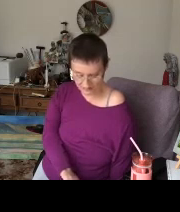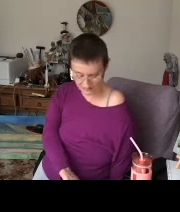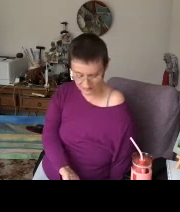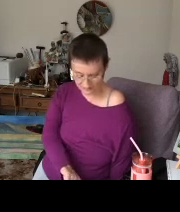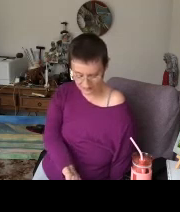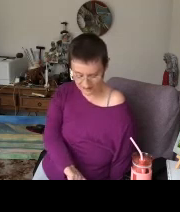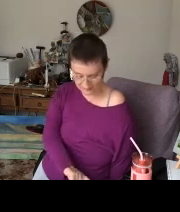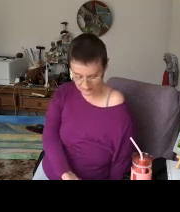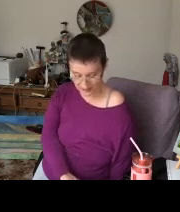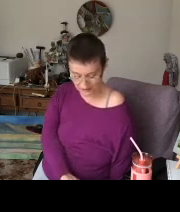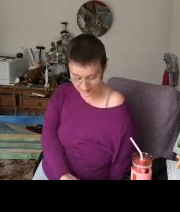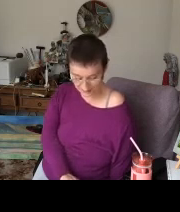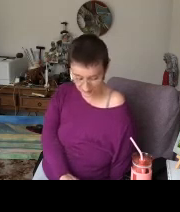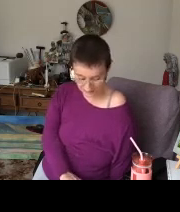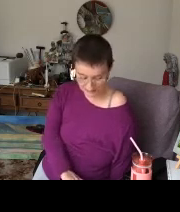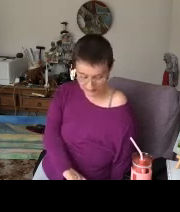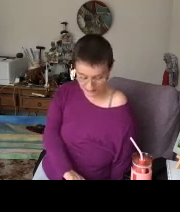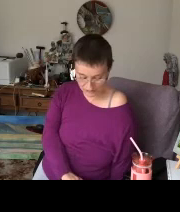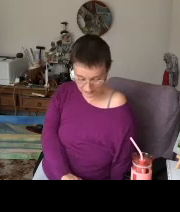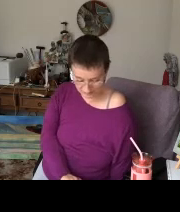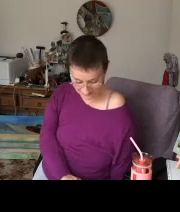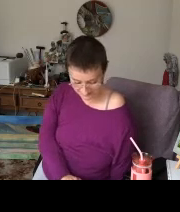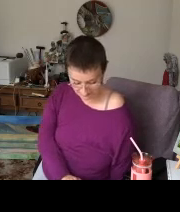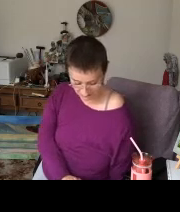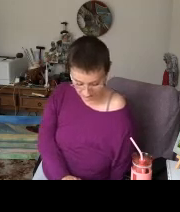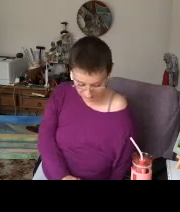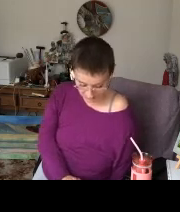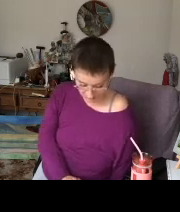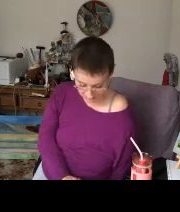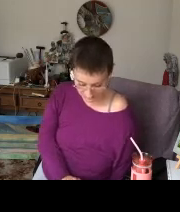a photograph of myself, 10 years old, my giant